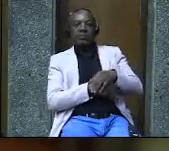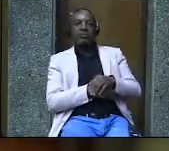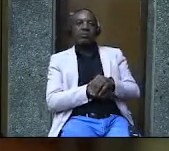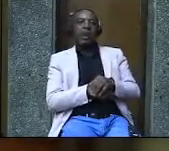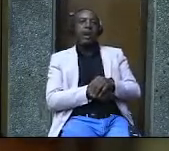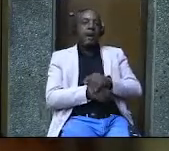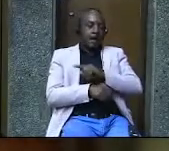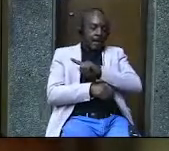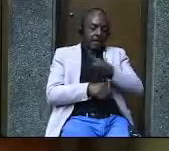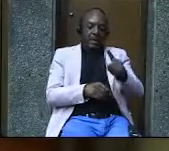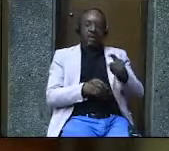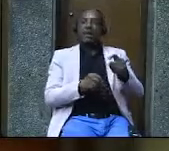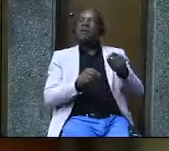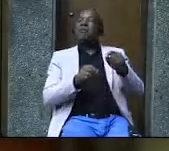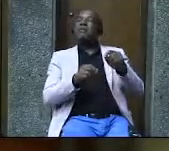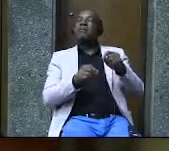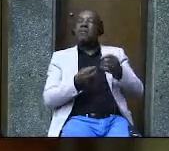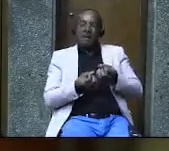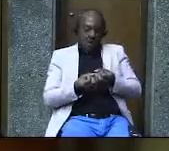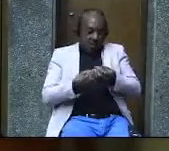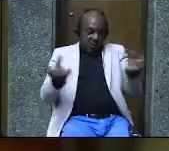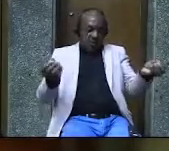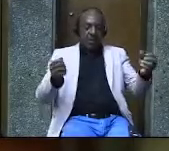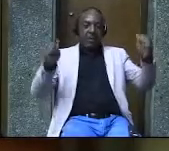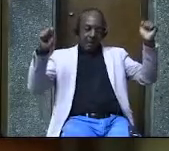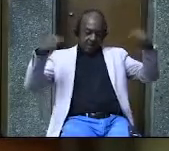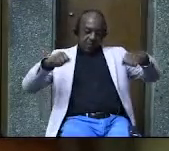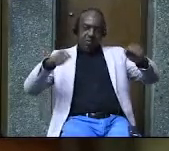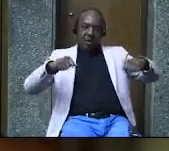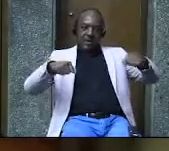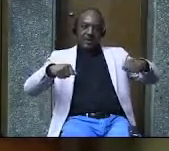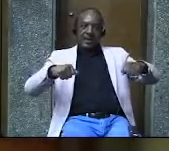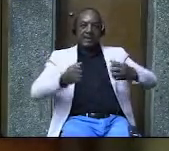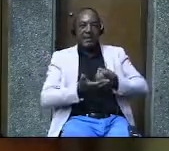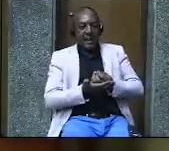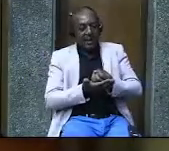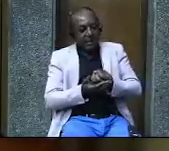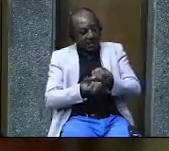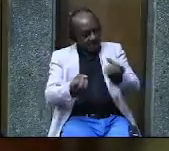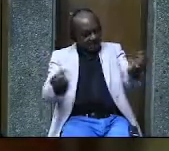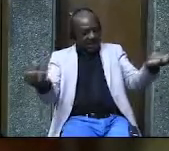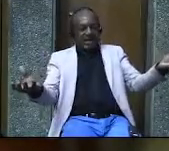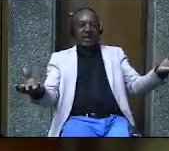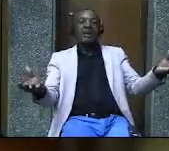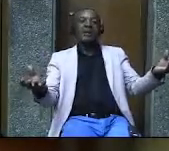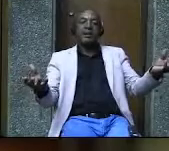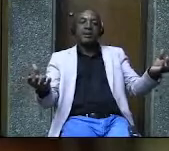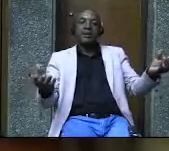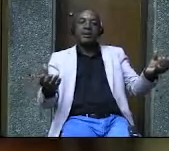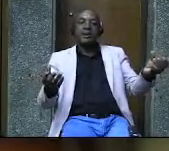independence regarding the new dispensation in New South Africa. So I want to come in this manner that